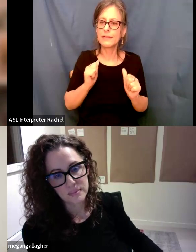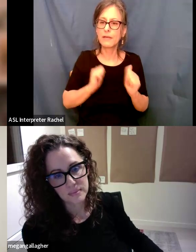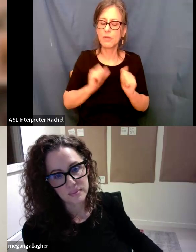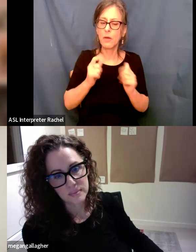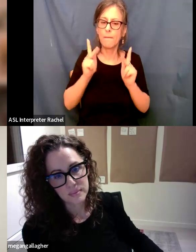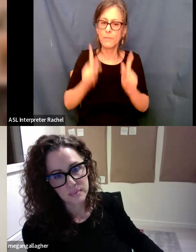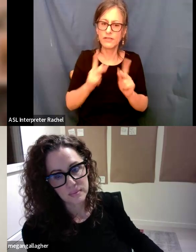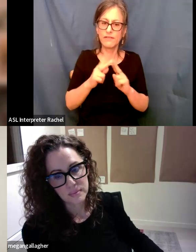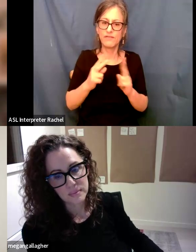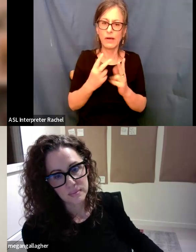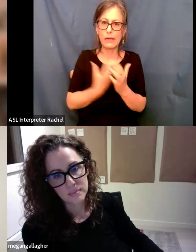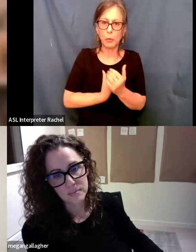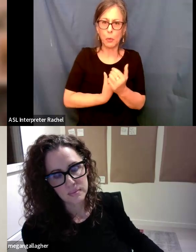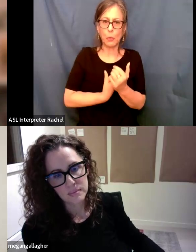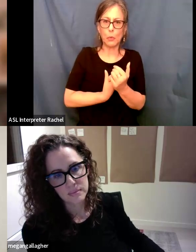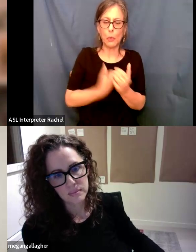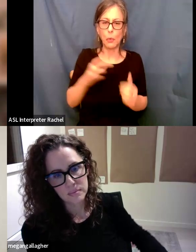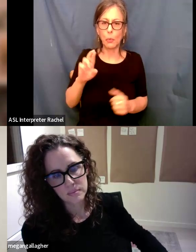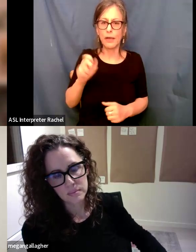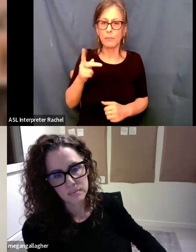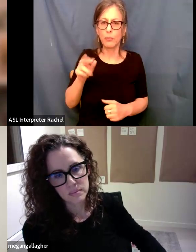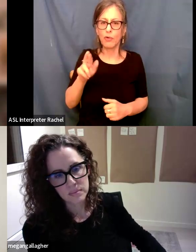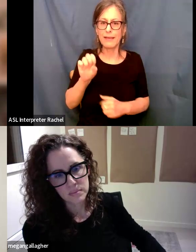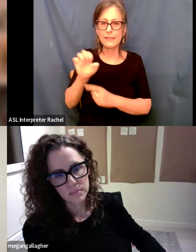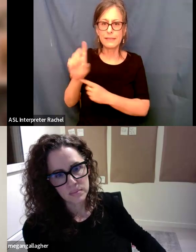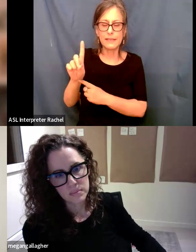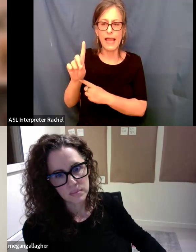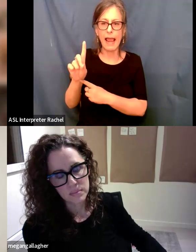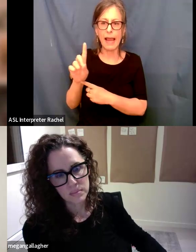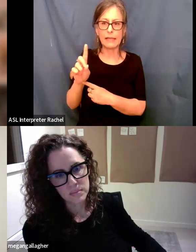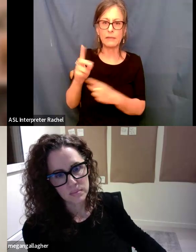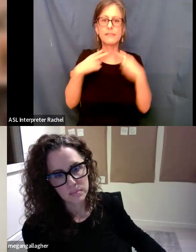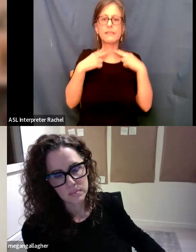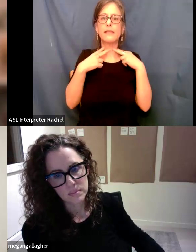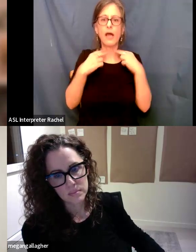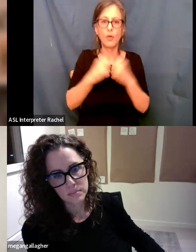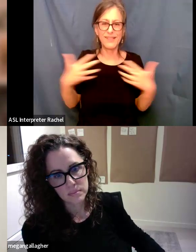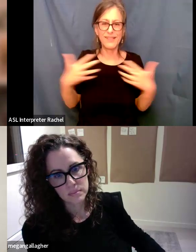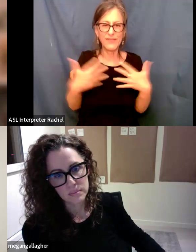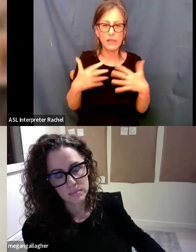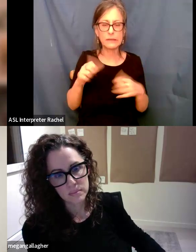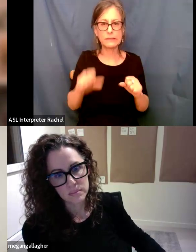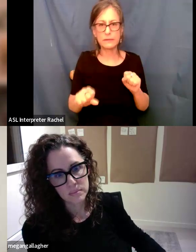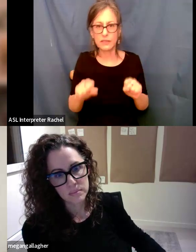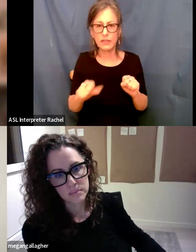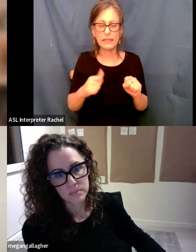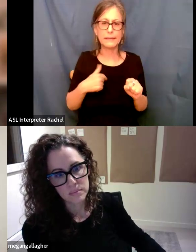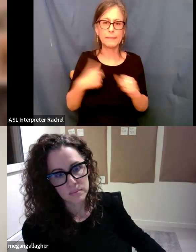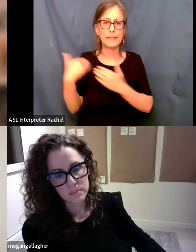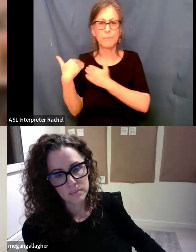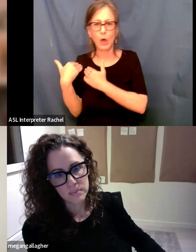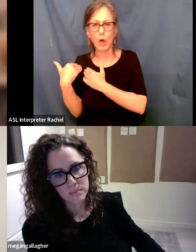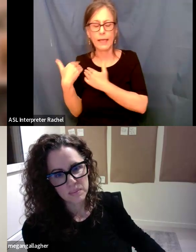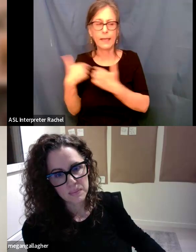repressed and is kind of so caged by fear and insecurity and feeling like a burden and